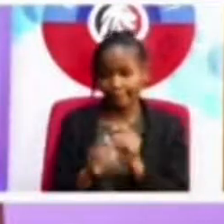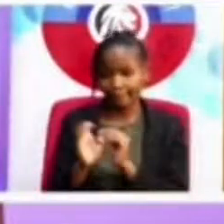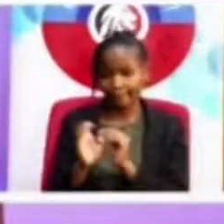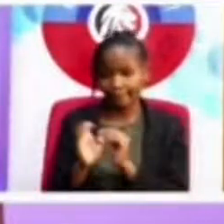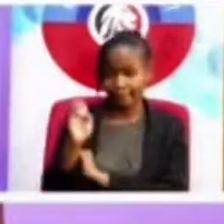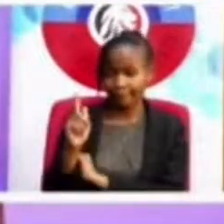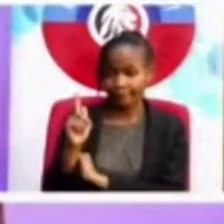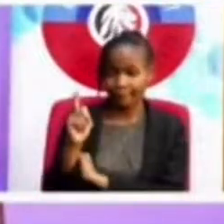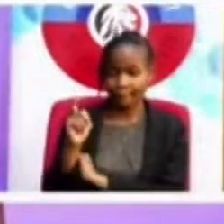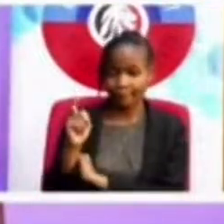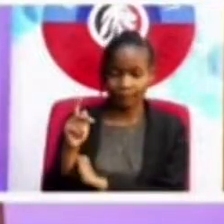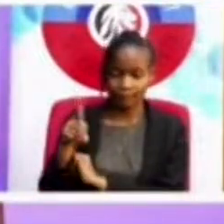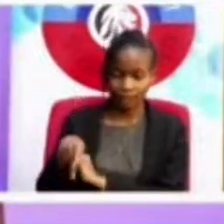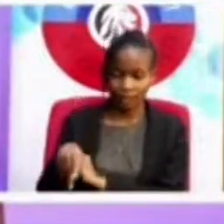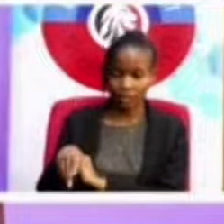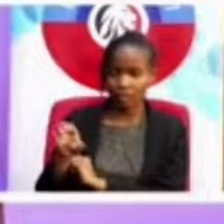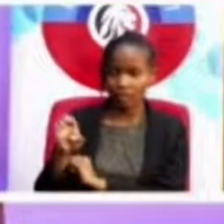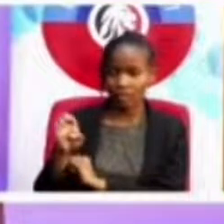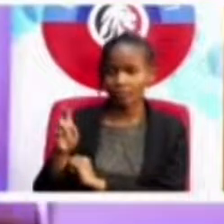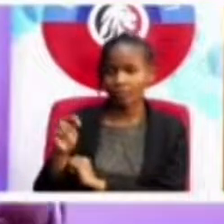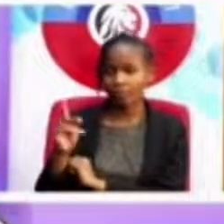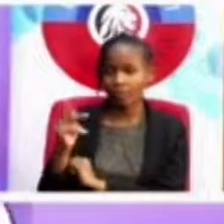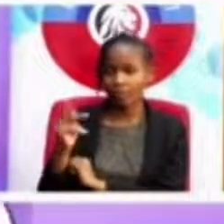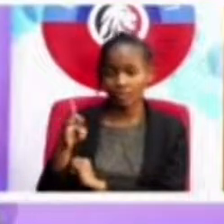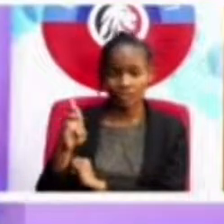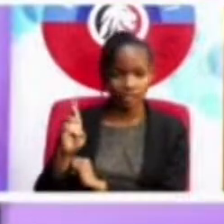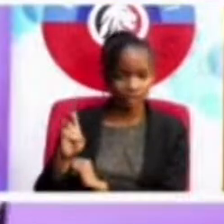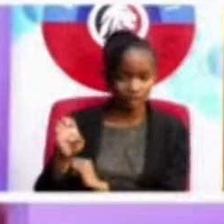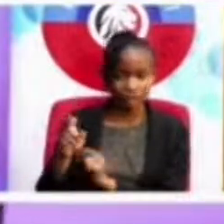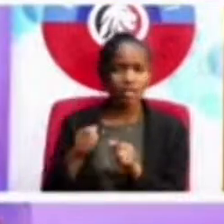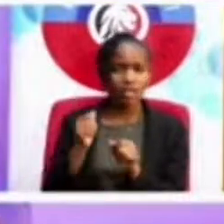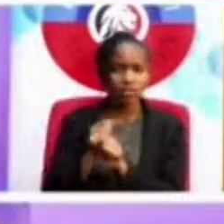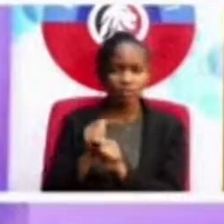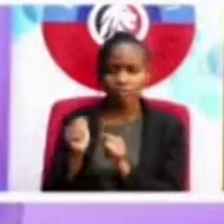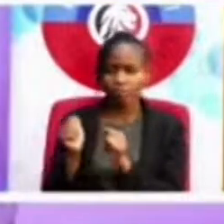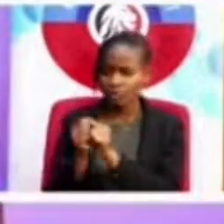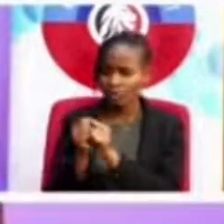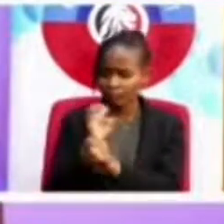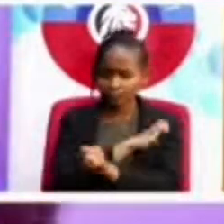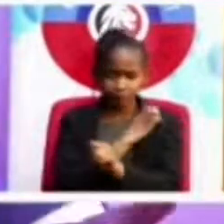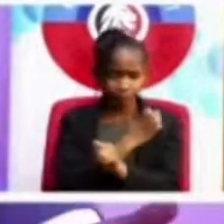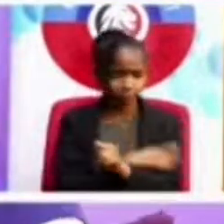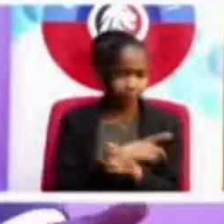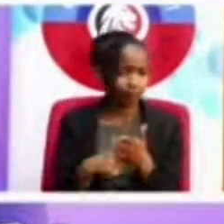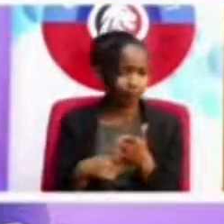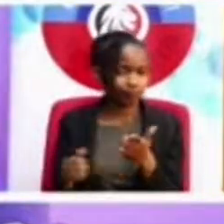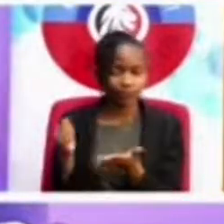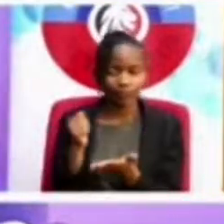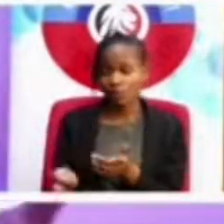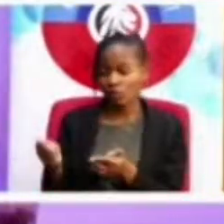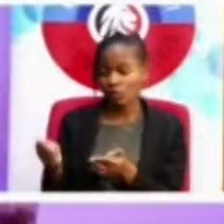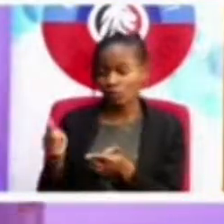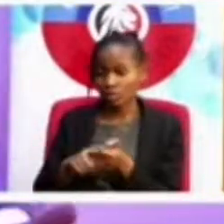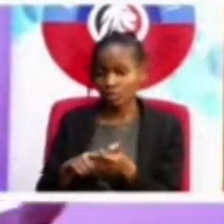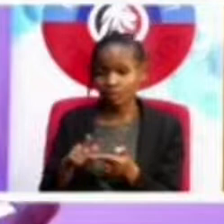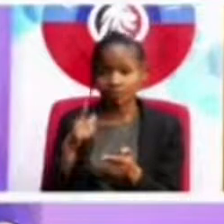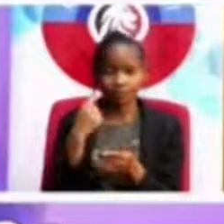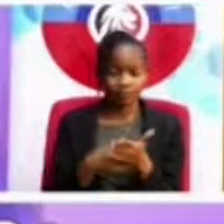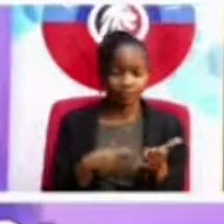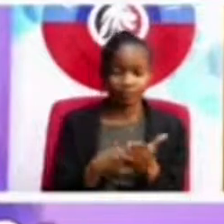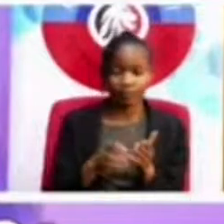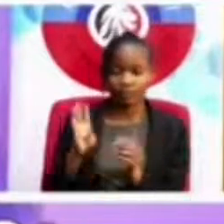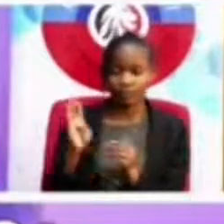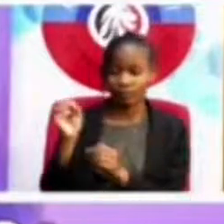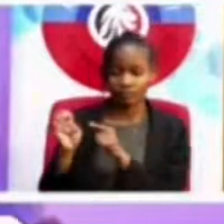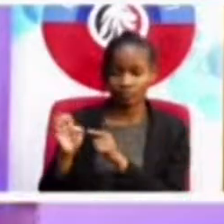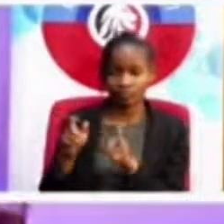we coupled with the efforts of the tax administration to expand the tax base, that will move our tax to